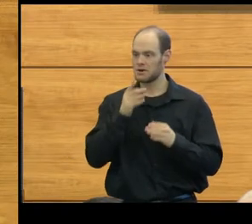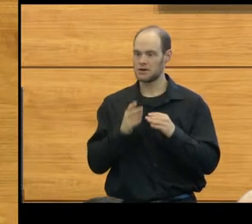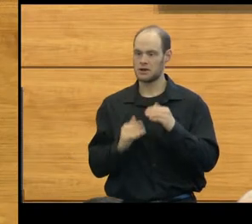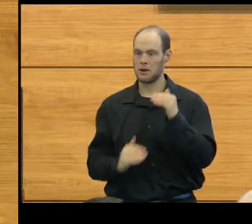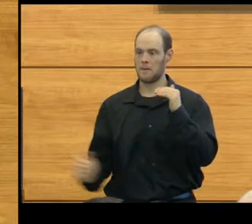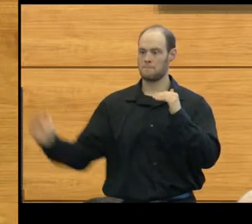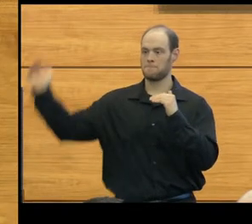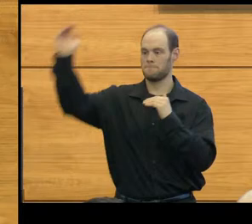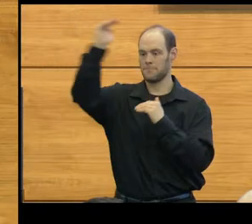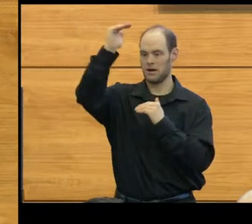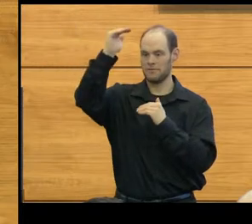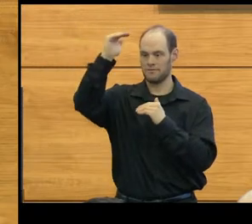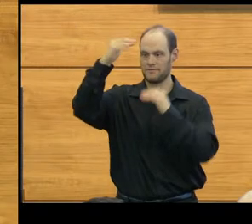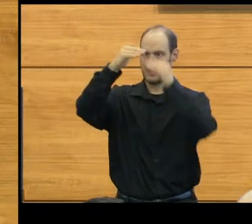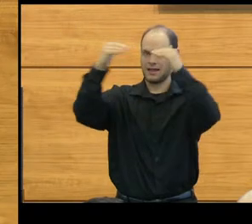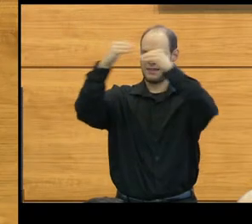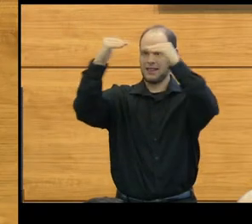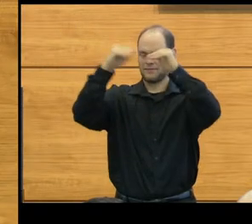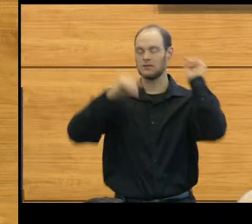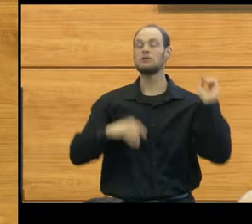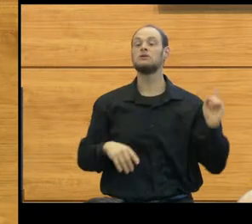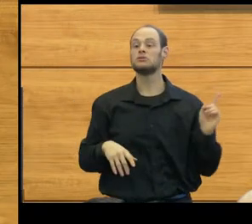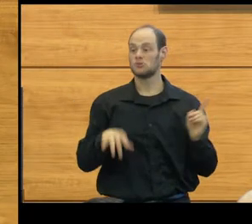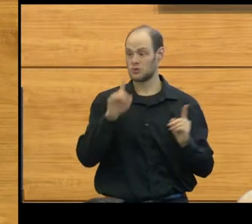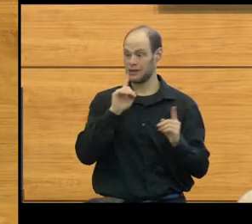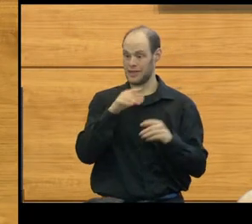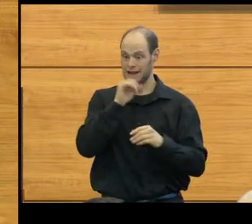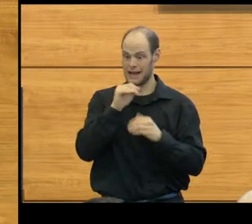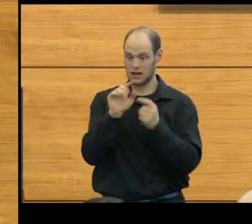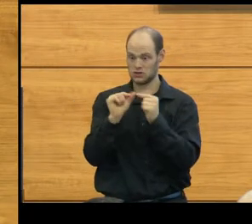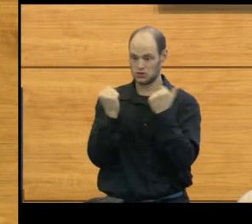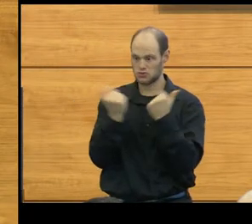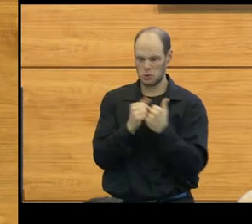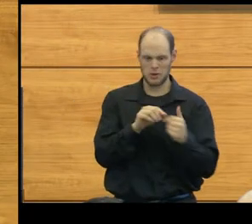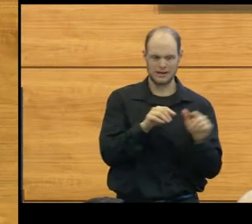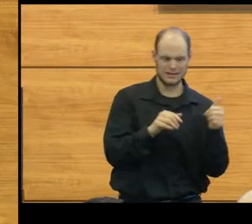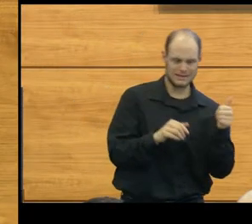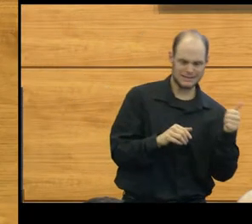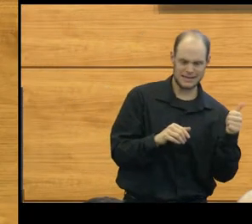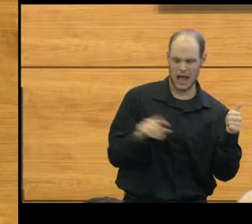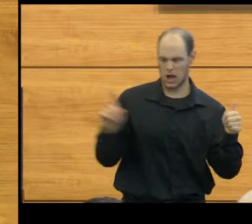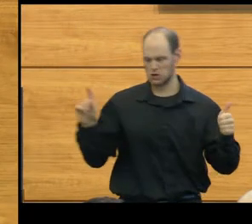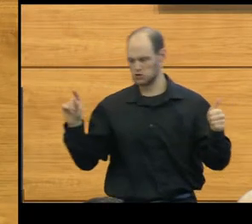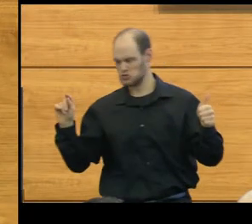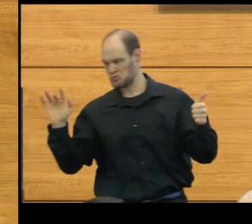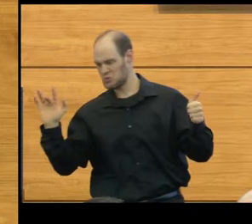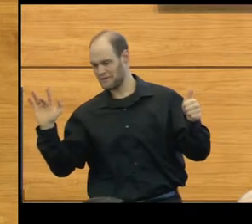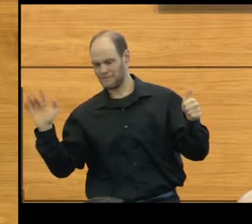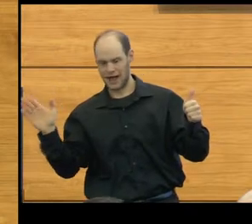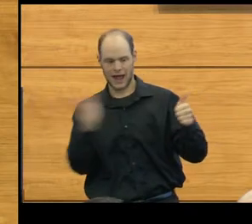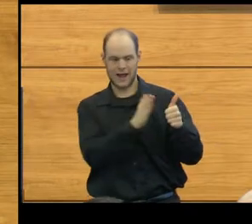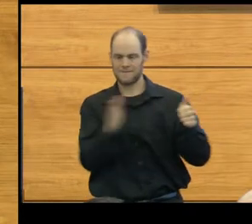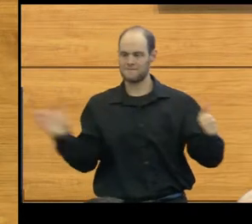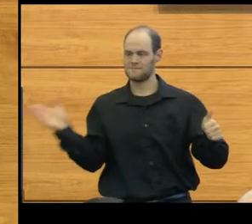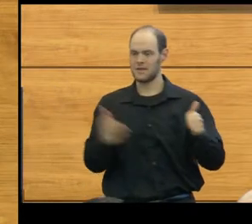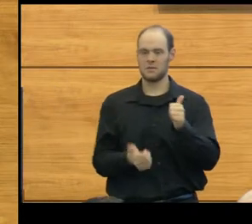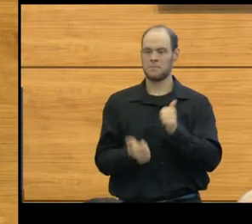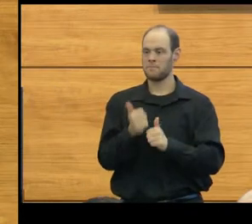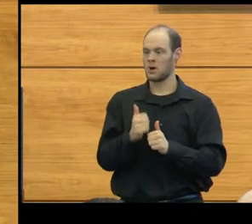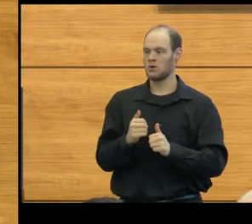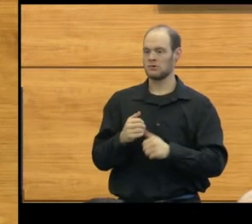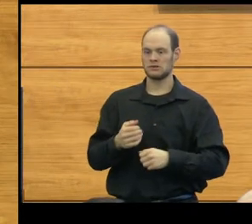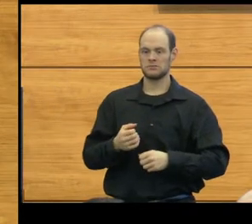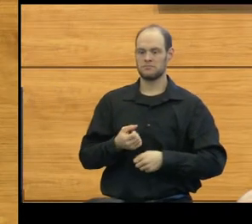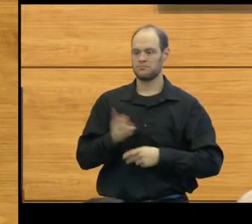the foramen magnum. And so it's really in that age group between 10 and about 20 to 25 that you see most of the